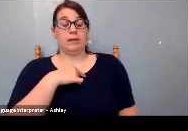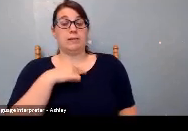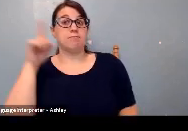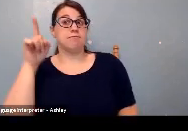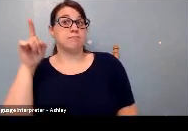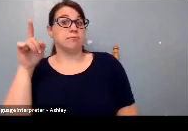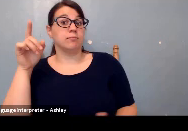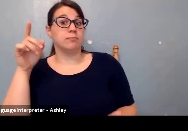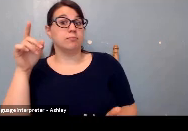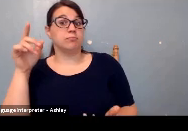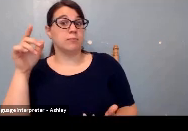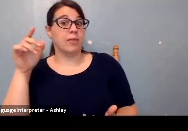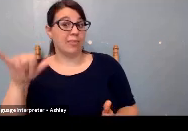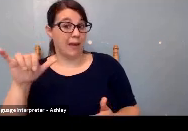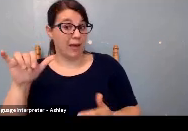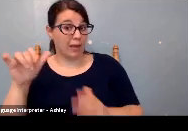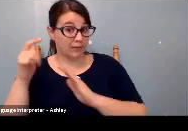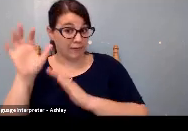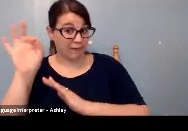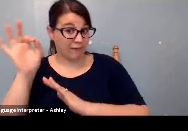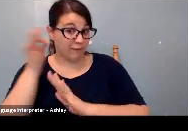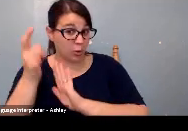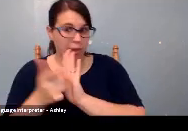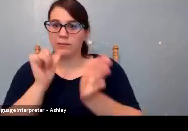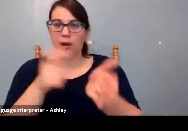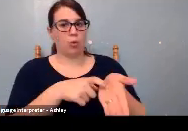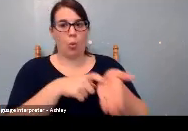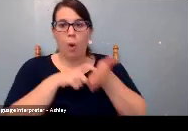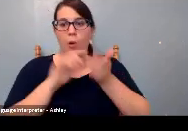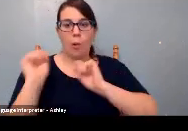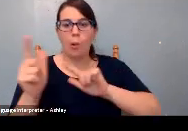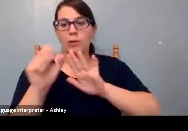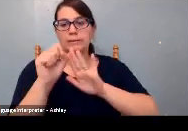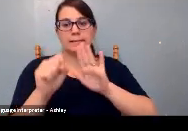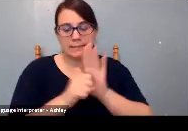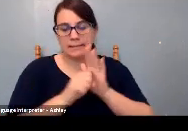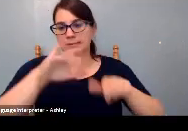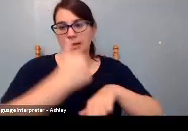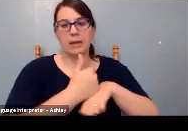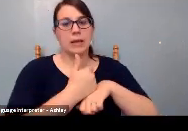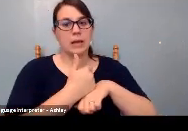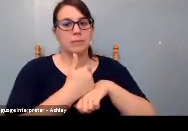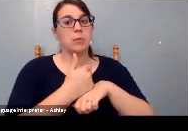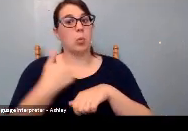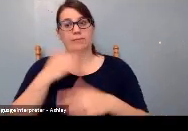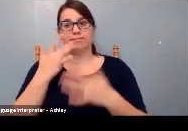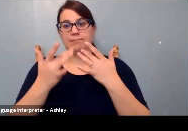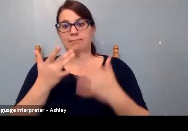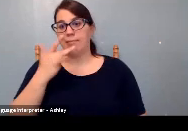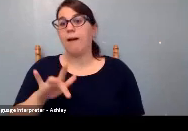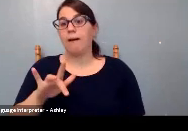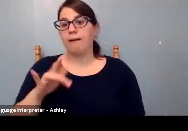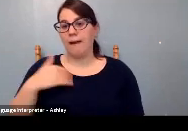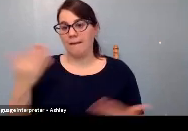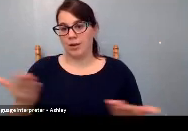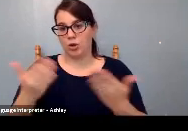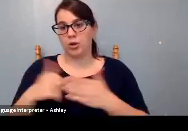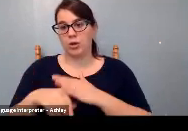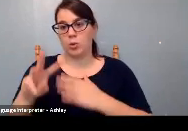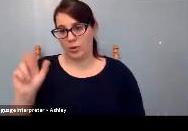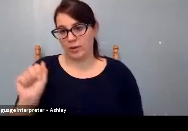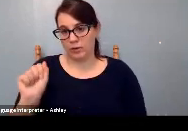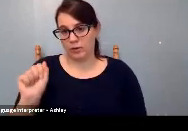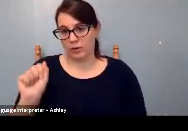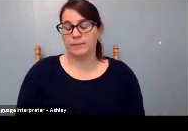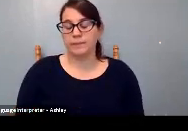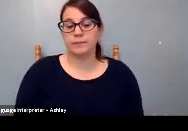West Virginia. Currently, there's 44 states that have ABLE plans. And here's another tip. If you were to